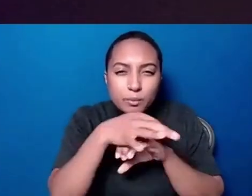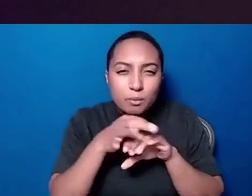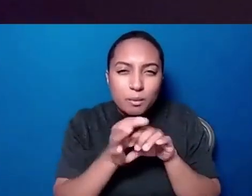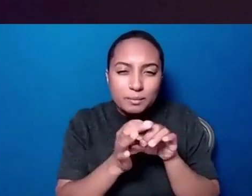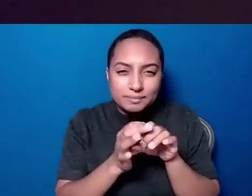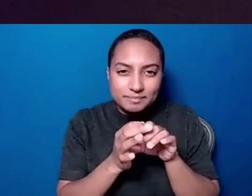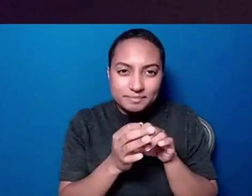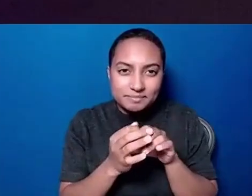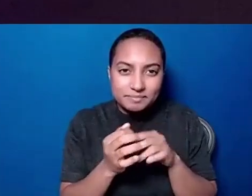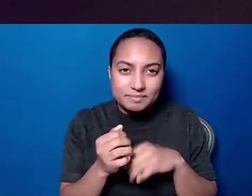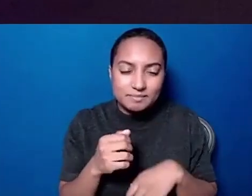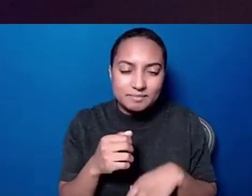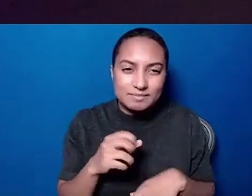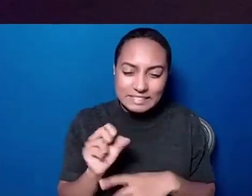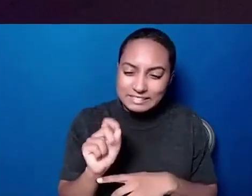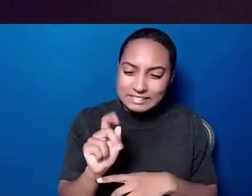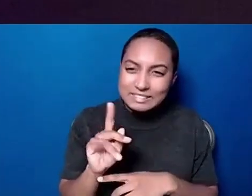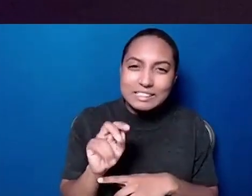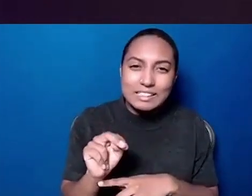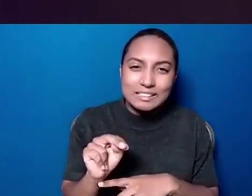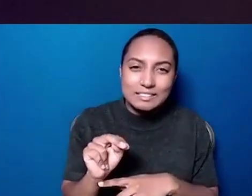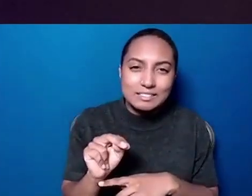Consider your skin.